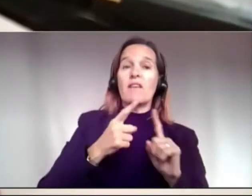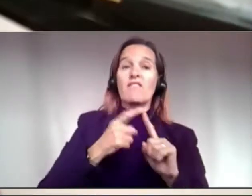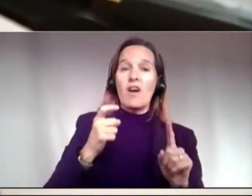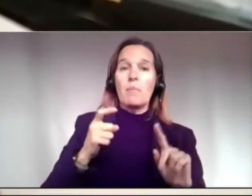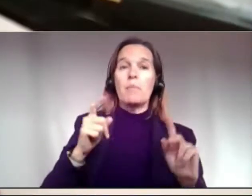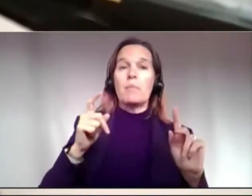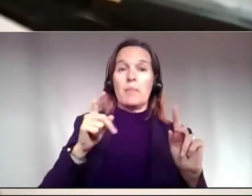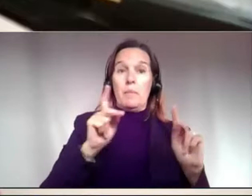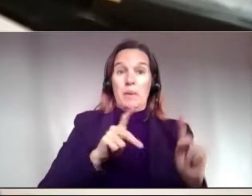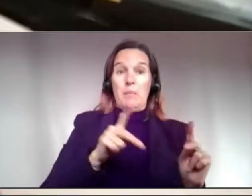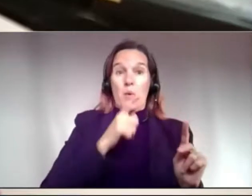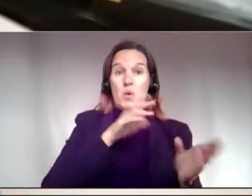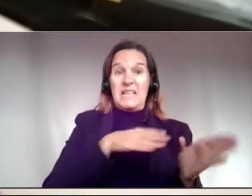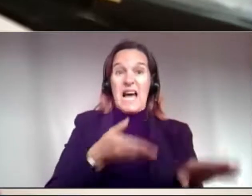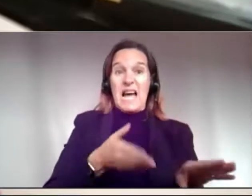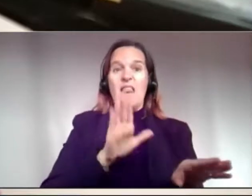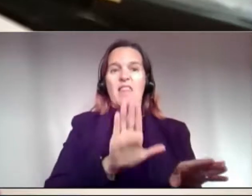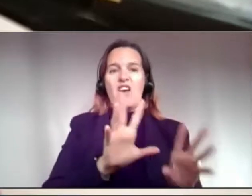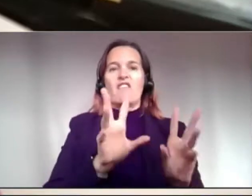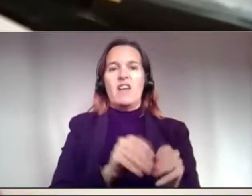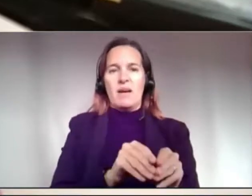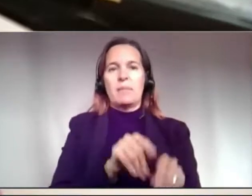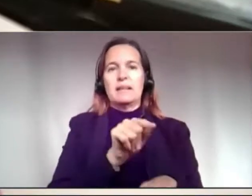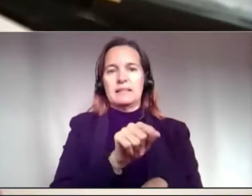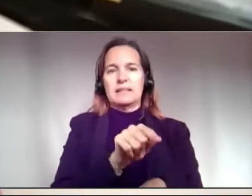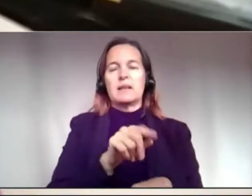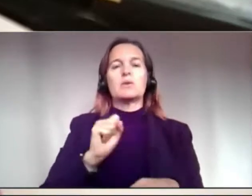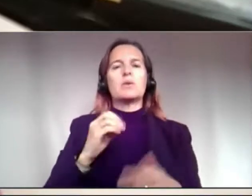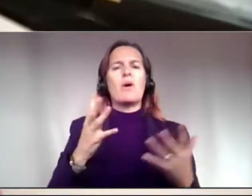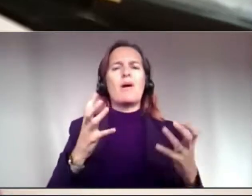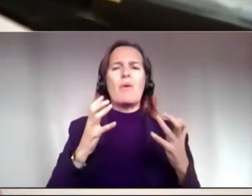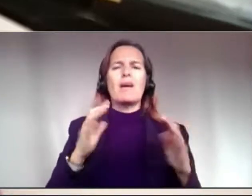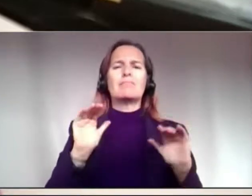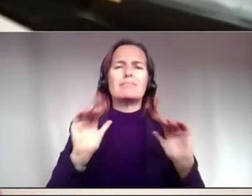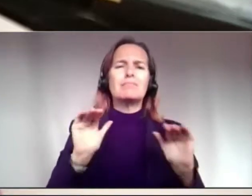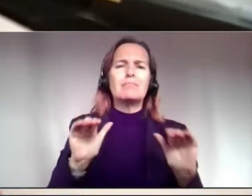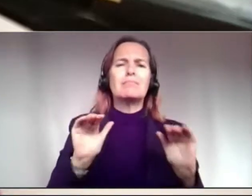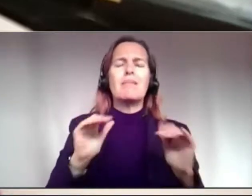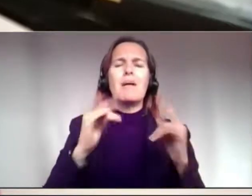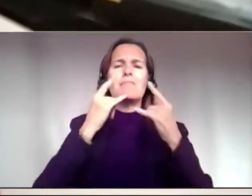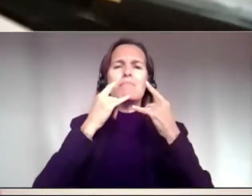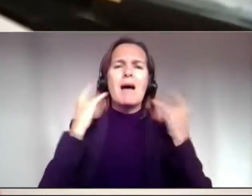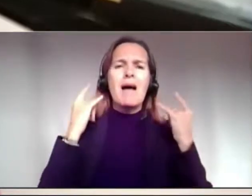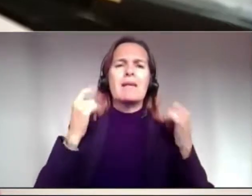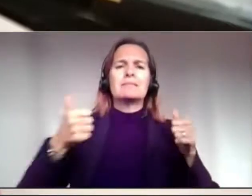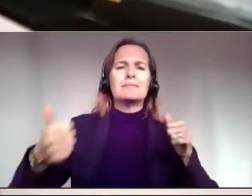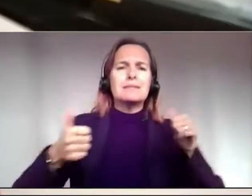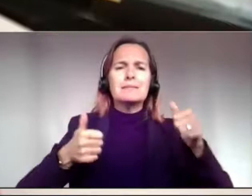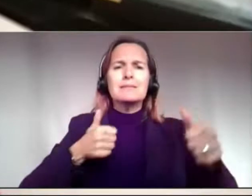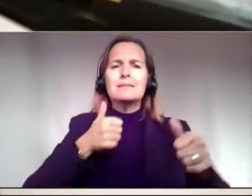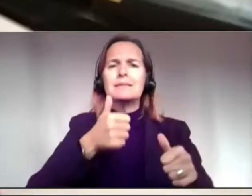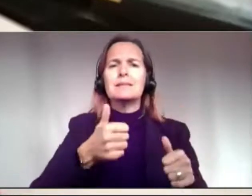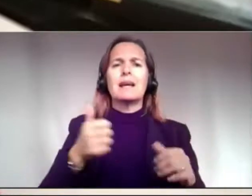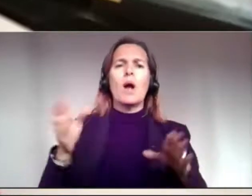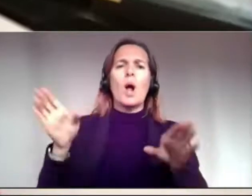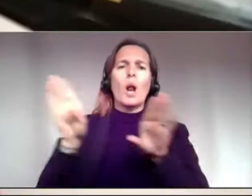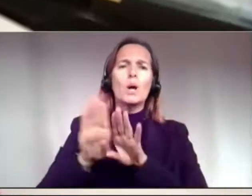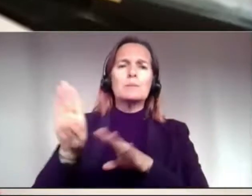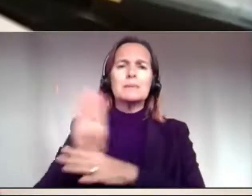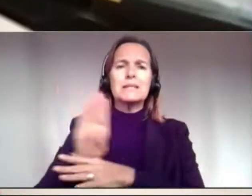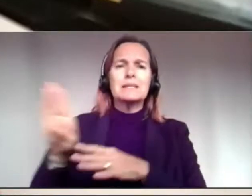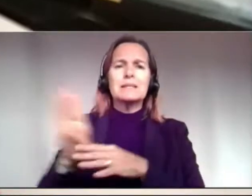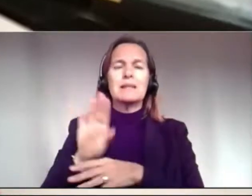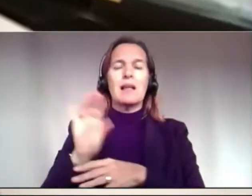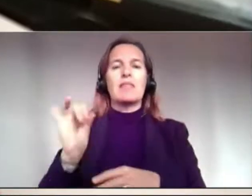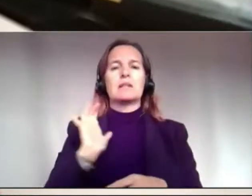want to remind people in the community that masking, social distancing, closing certain businesses down is a sacrifice that we